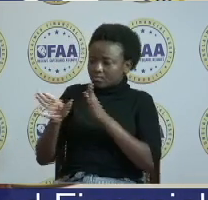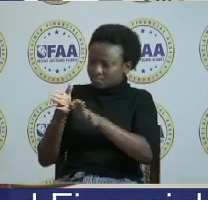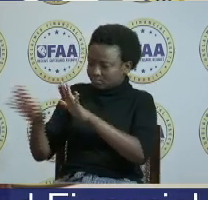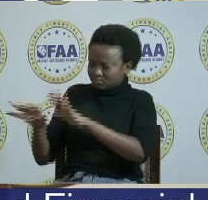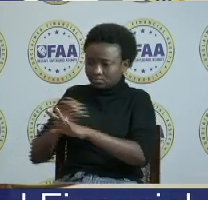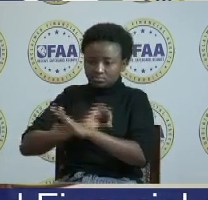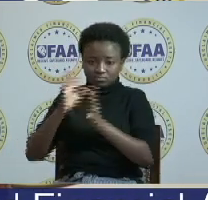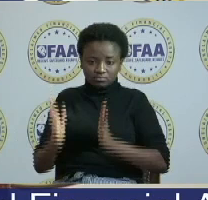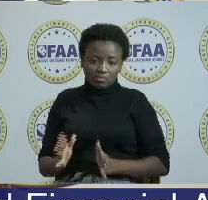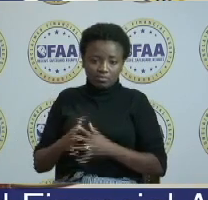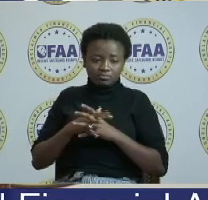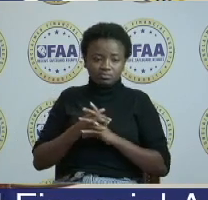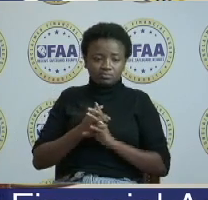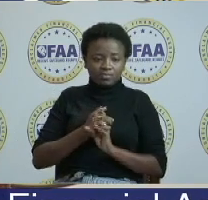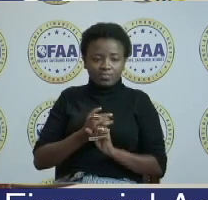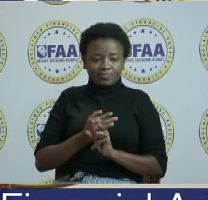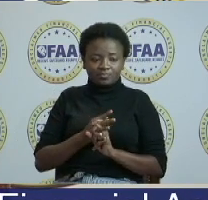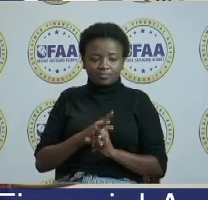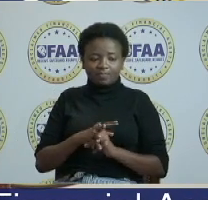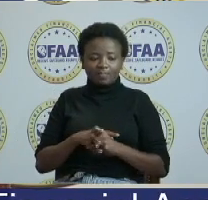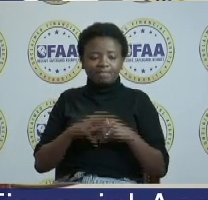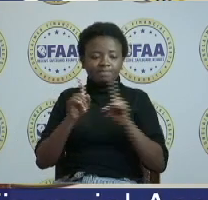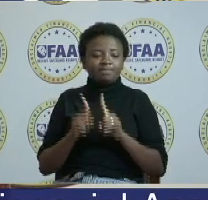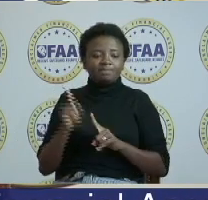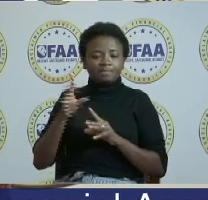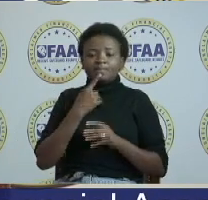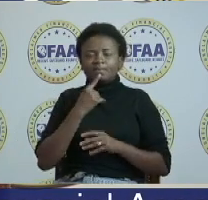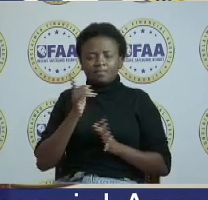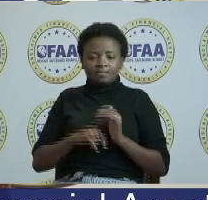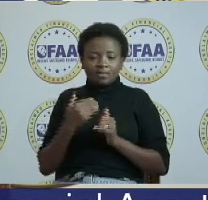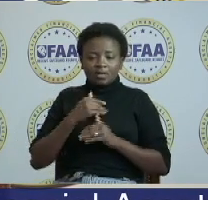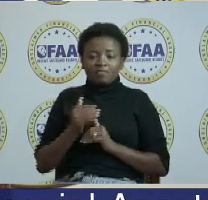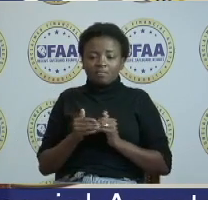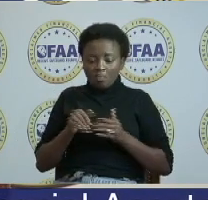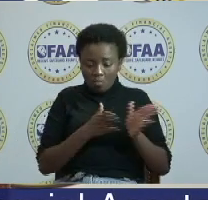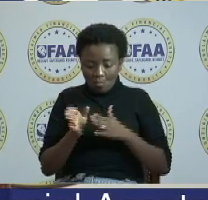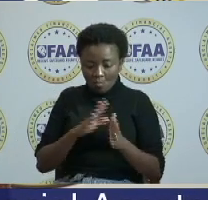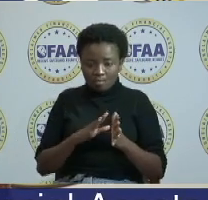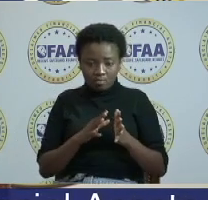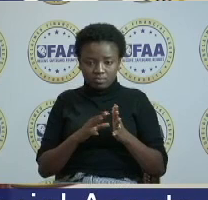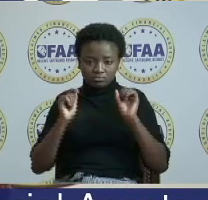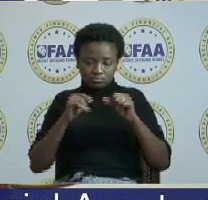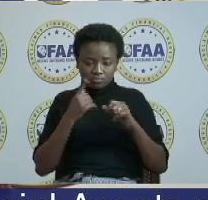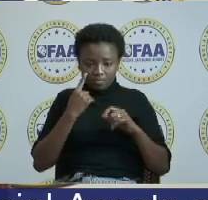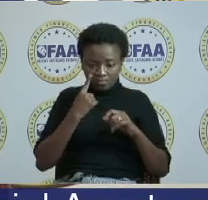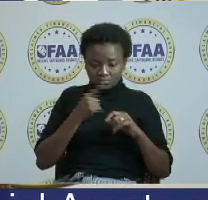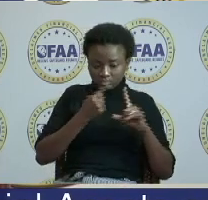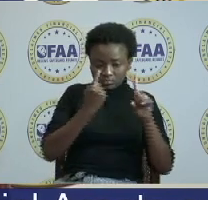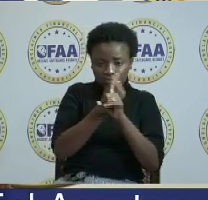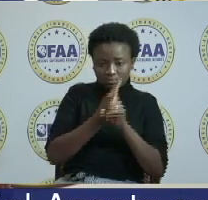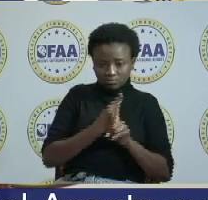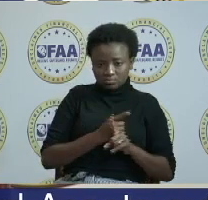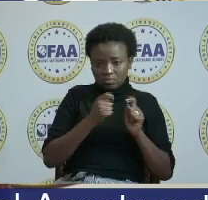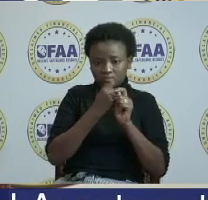owners. So, and it provides that there is a way of categorizing the different types